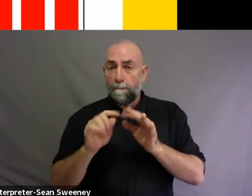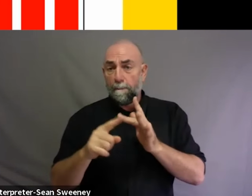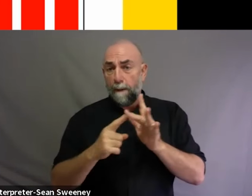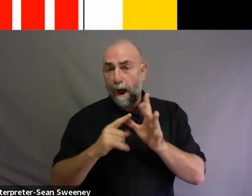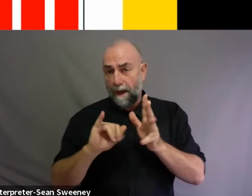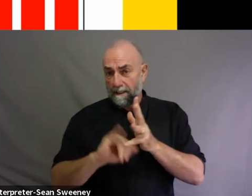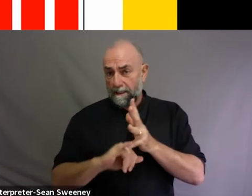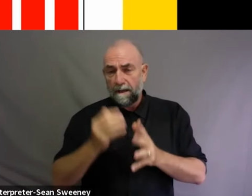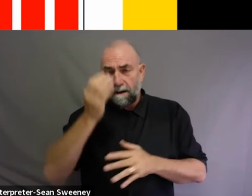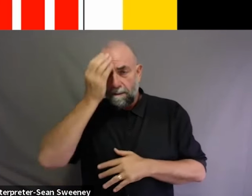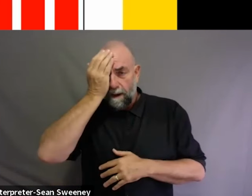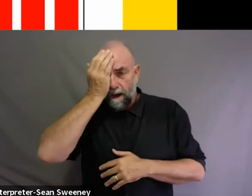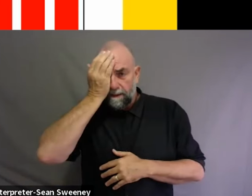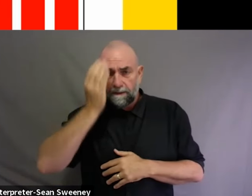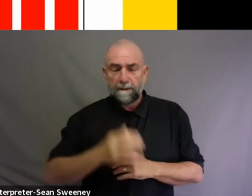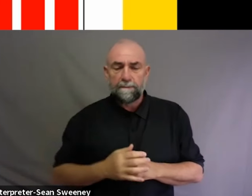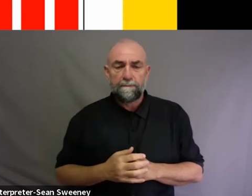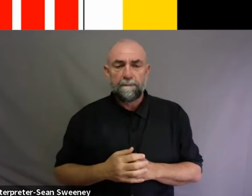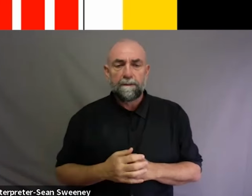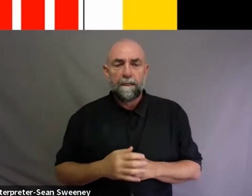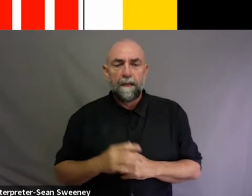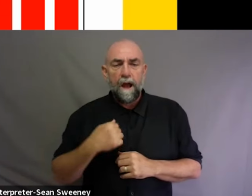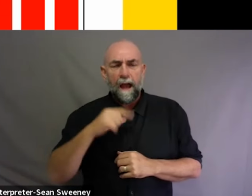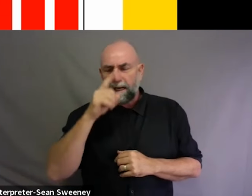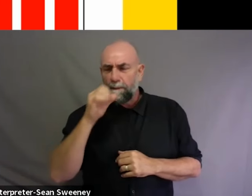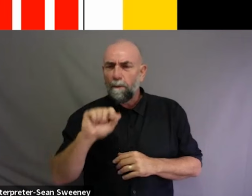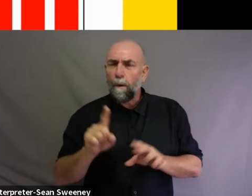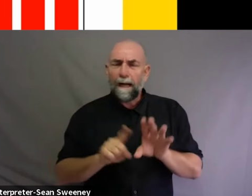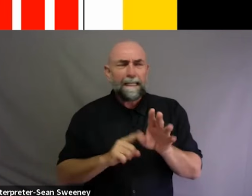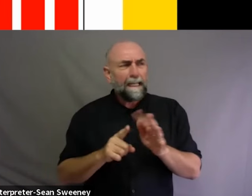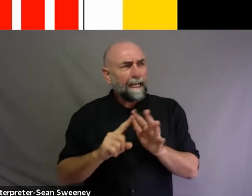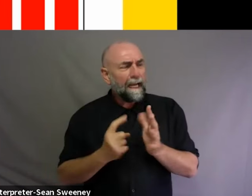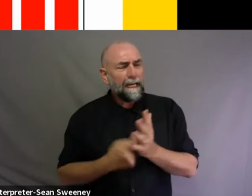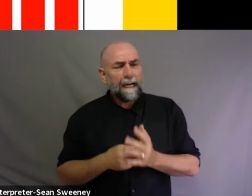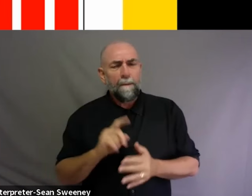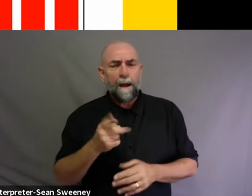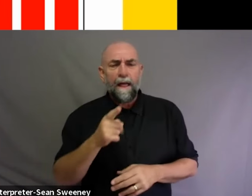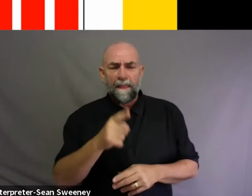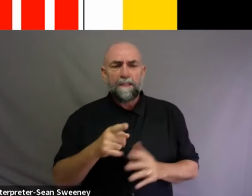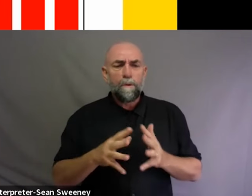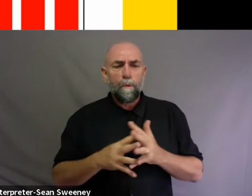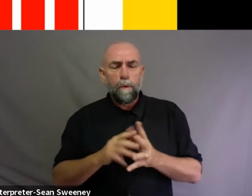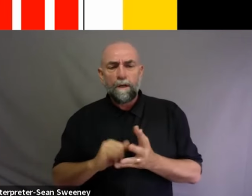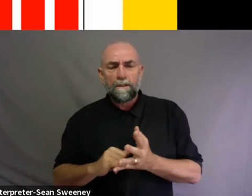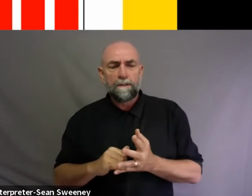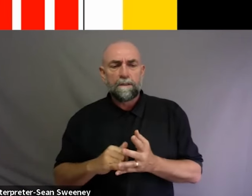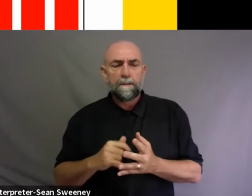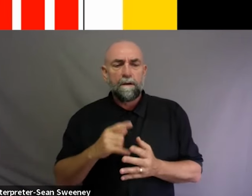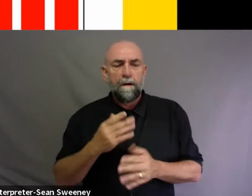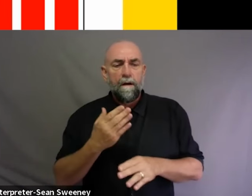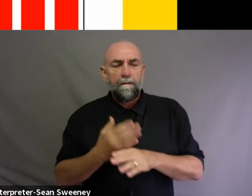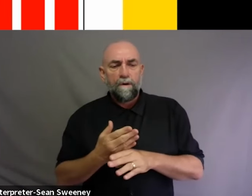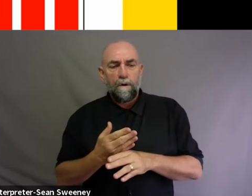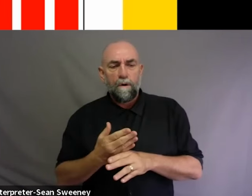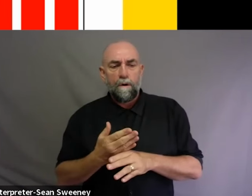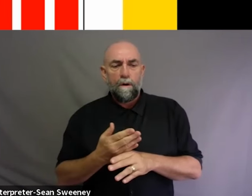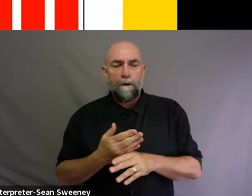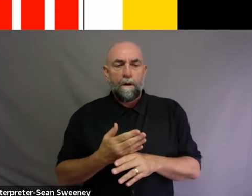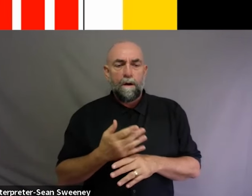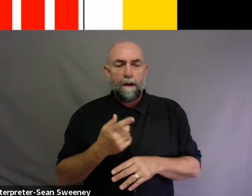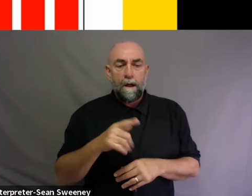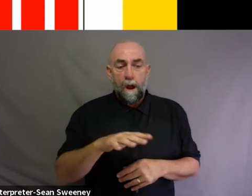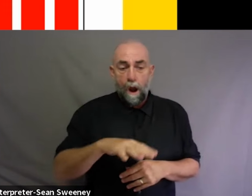was, I can't remember which year this was, but this was the year four local male Wednesday students. And you